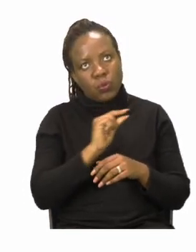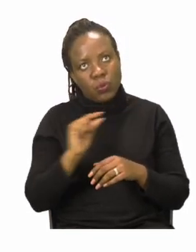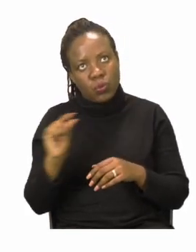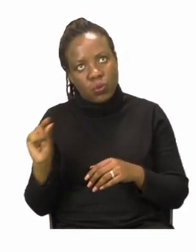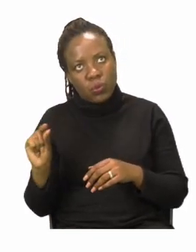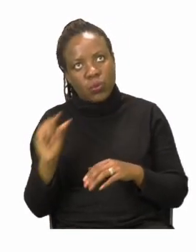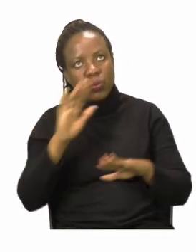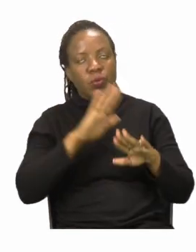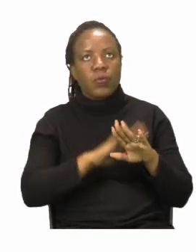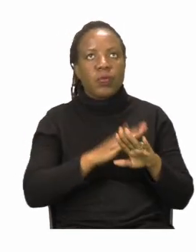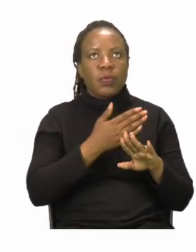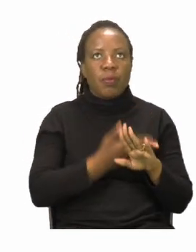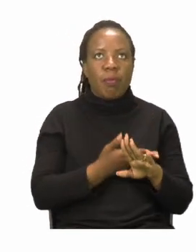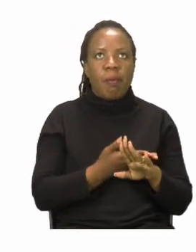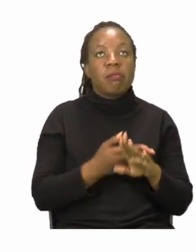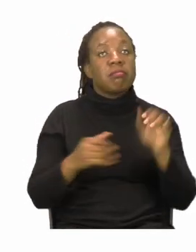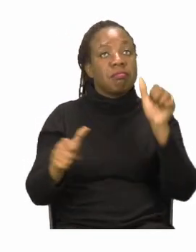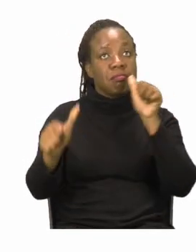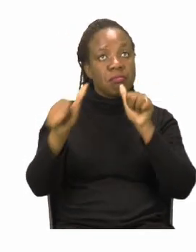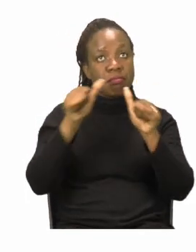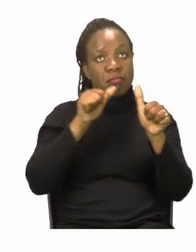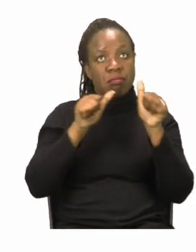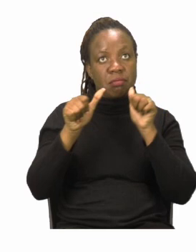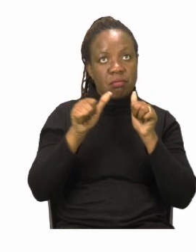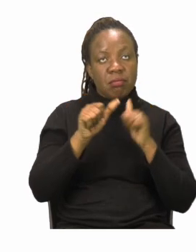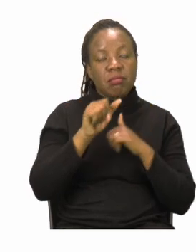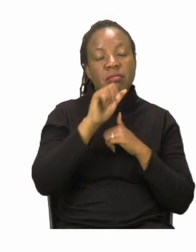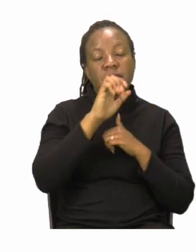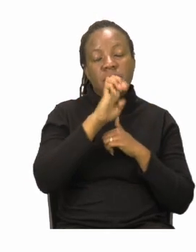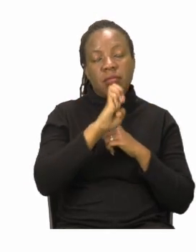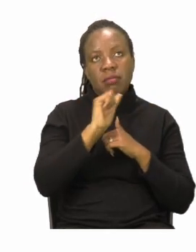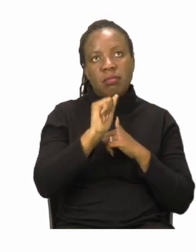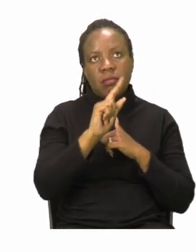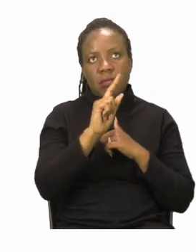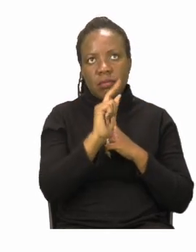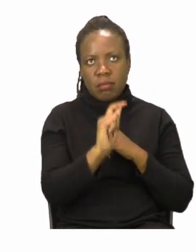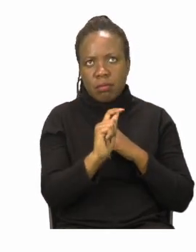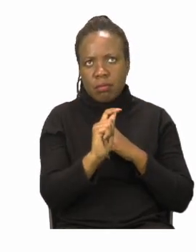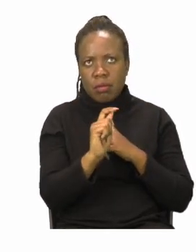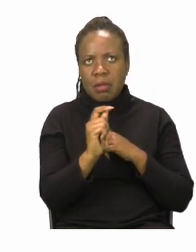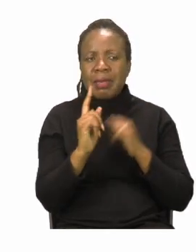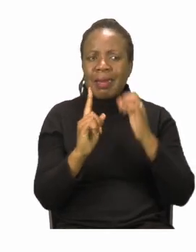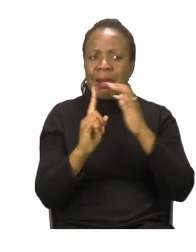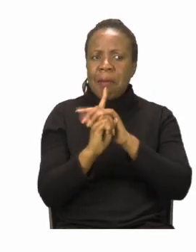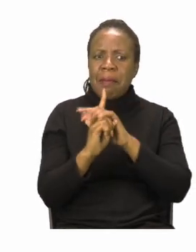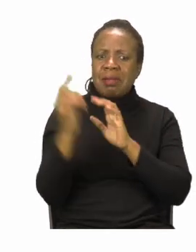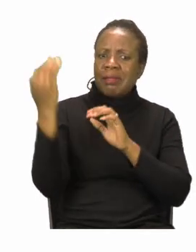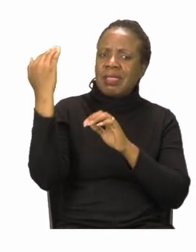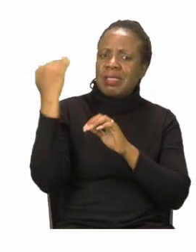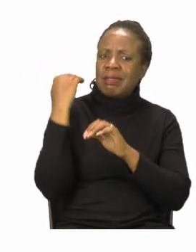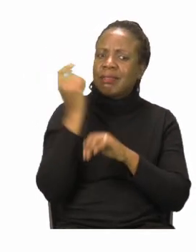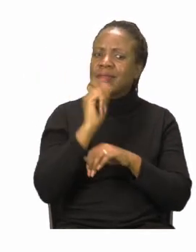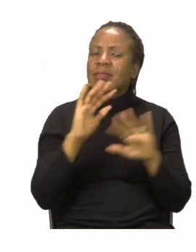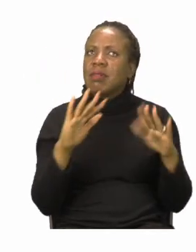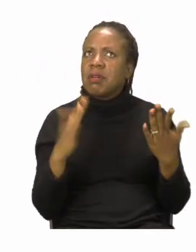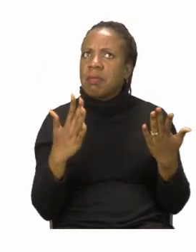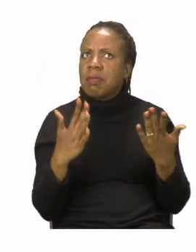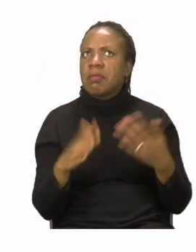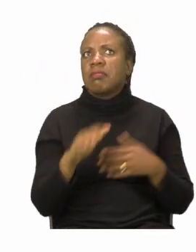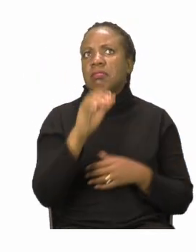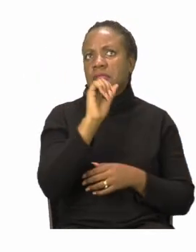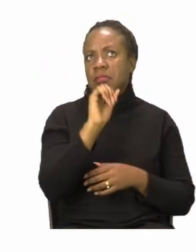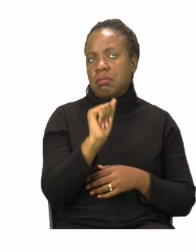eat. Okay, and the past tense of the word eat